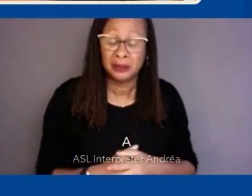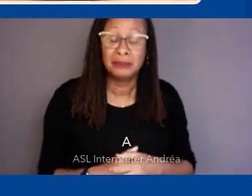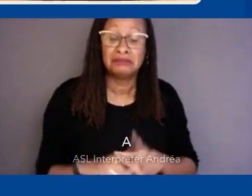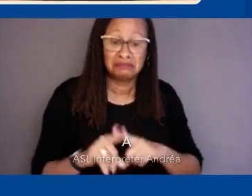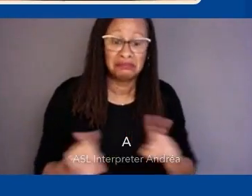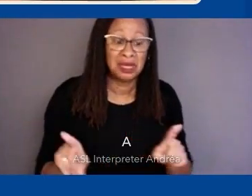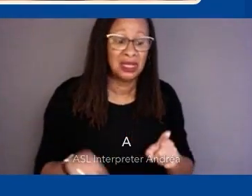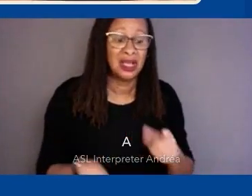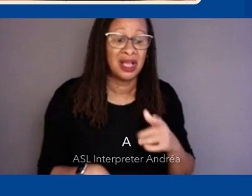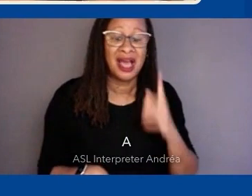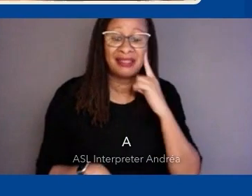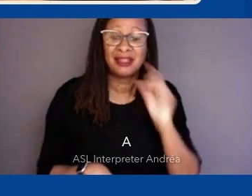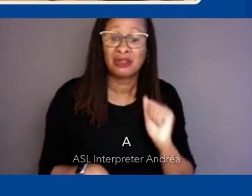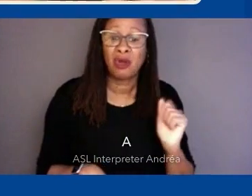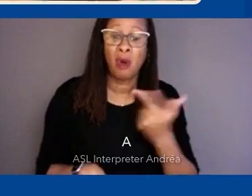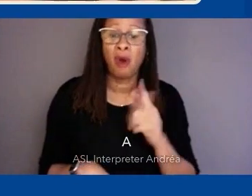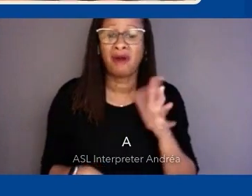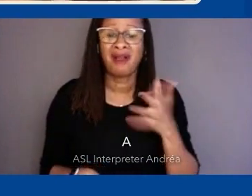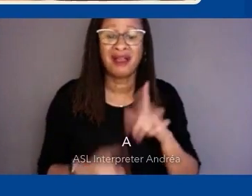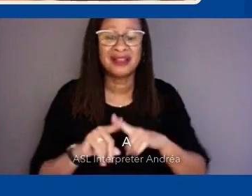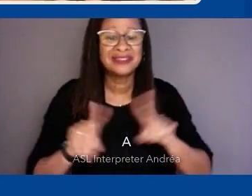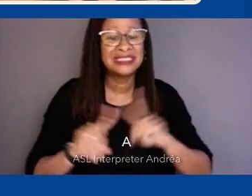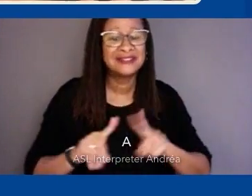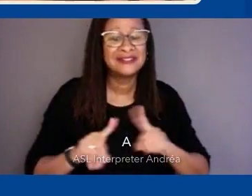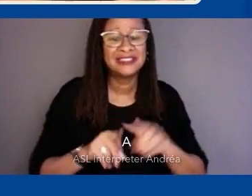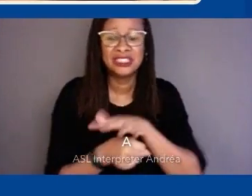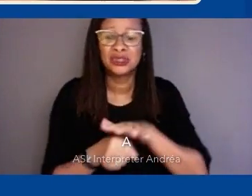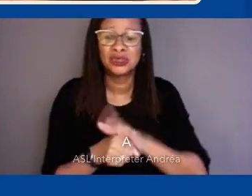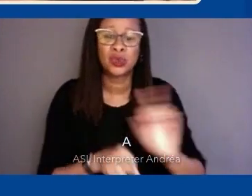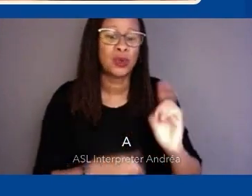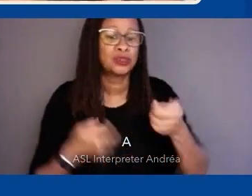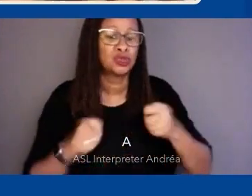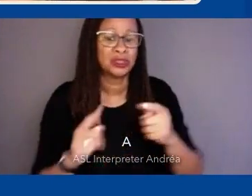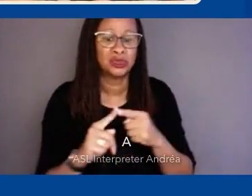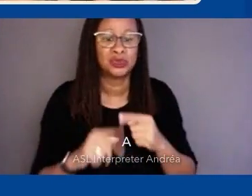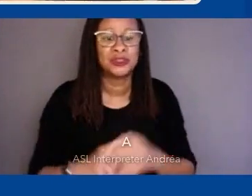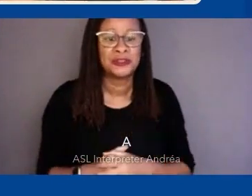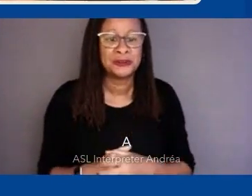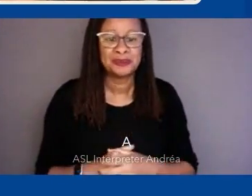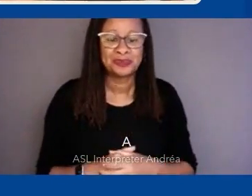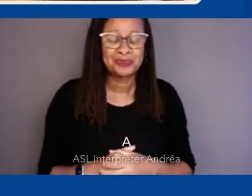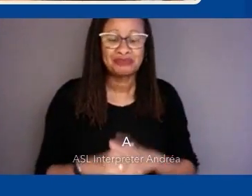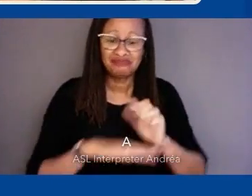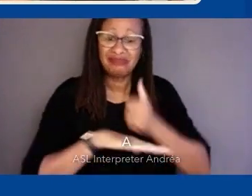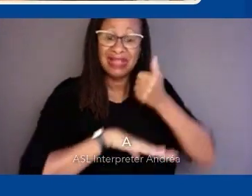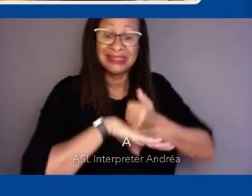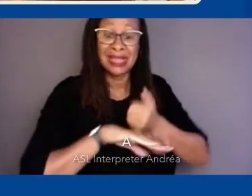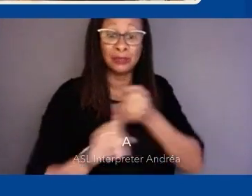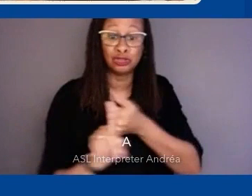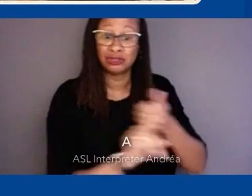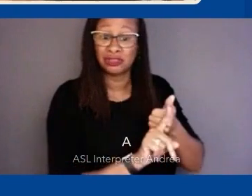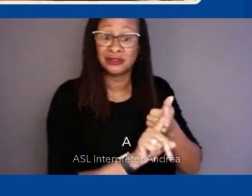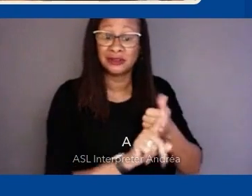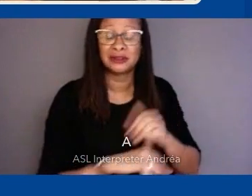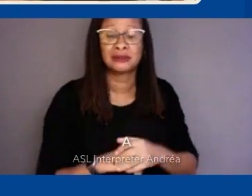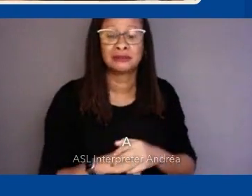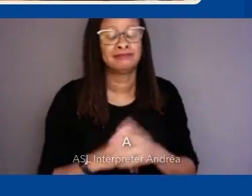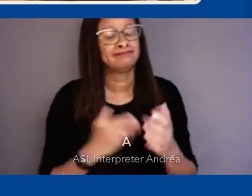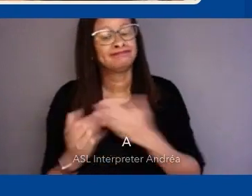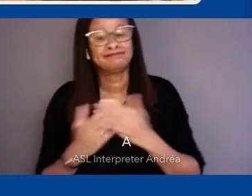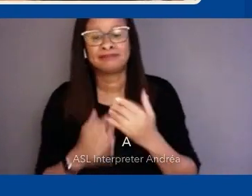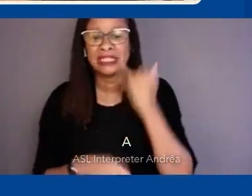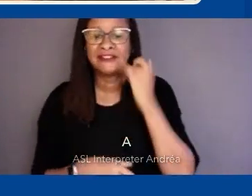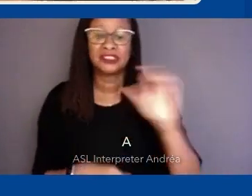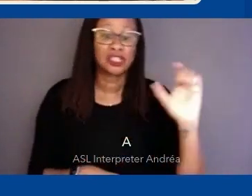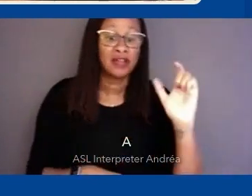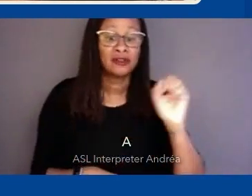think those are all kind of different arenas in which we're trying to establish ourselves in, you know, whether it's government